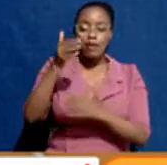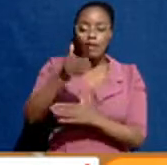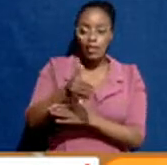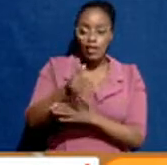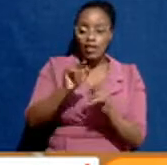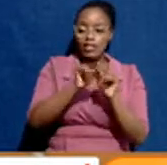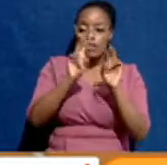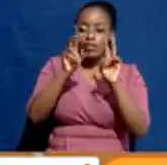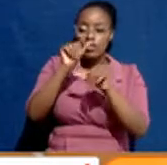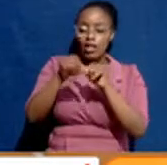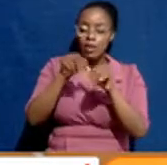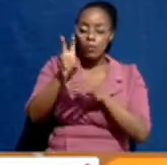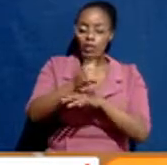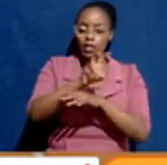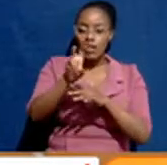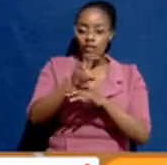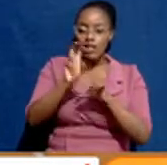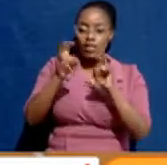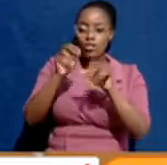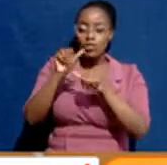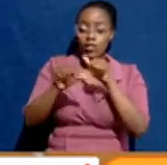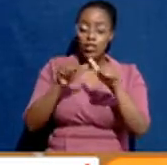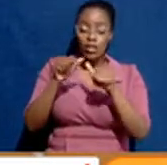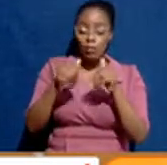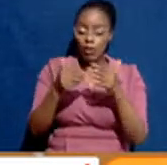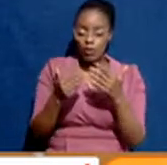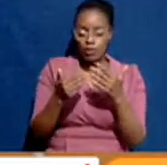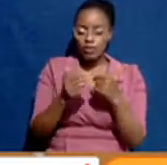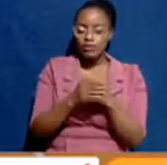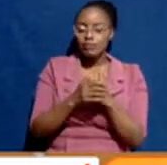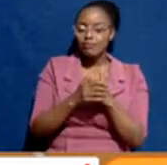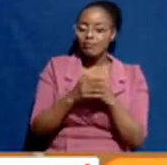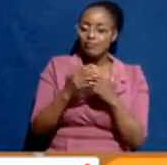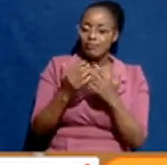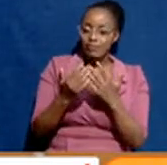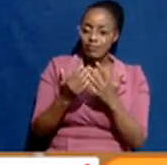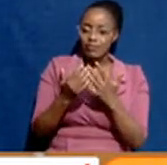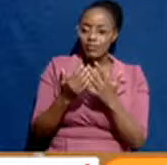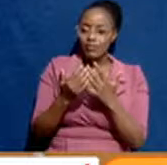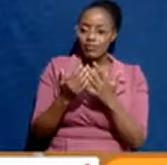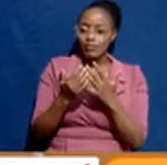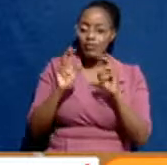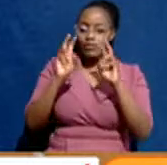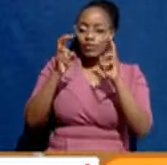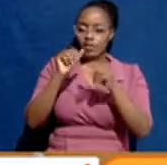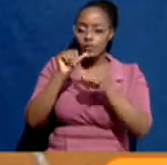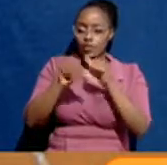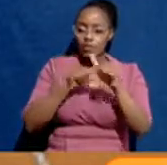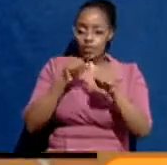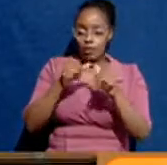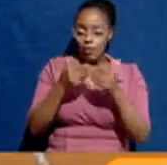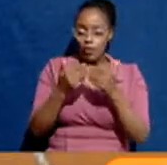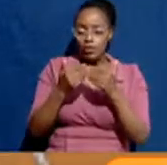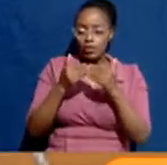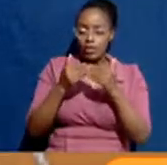have the issue of oversight, we have the issue of legislation, we have the issue of